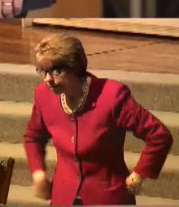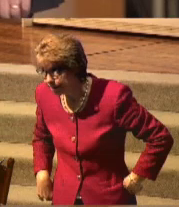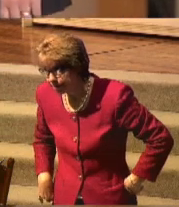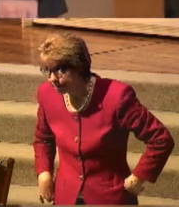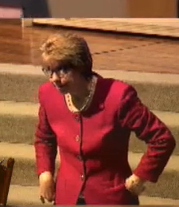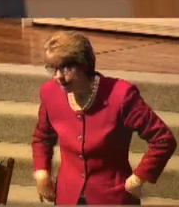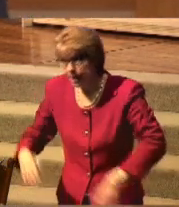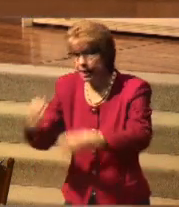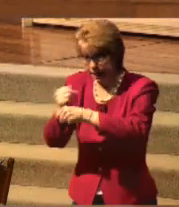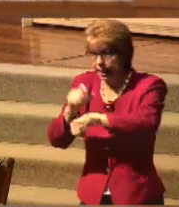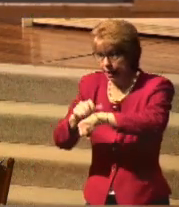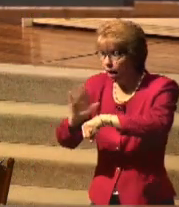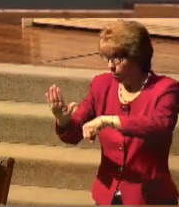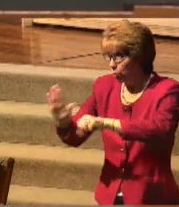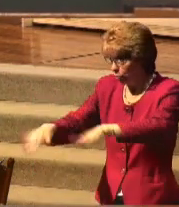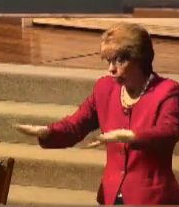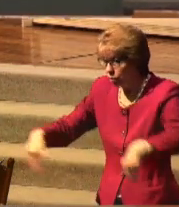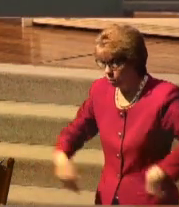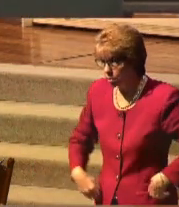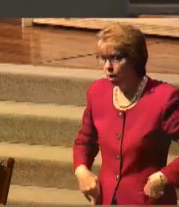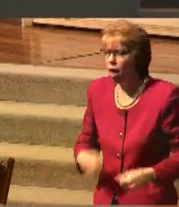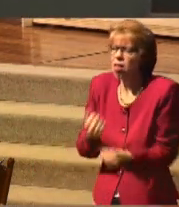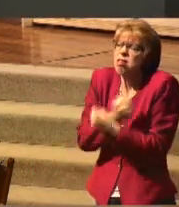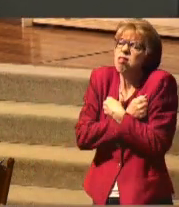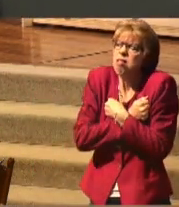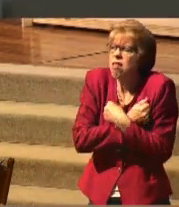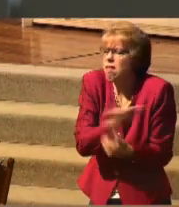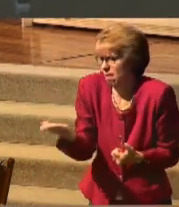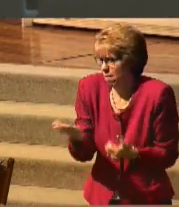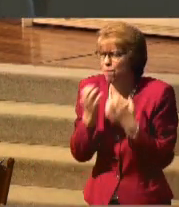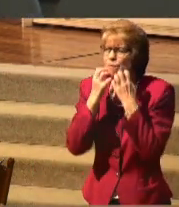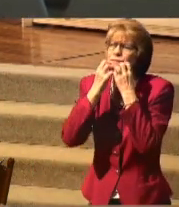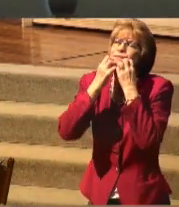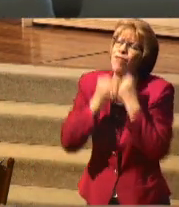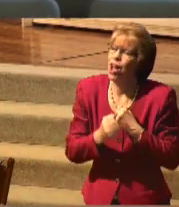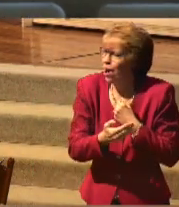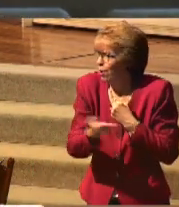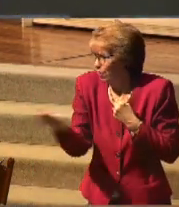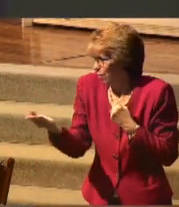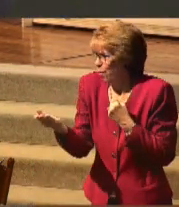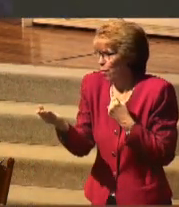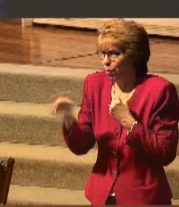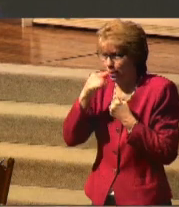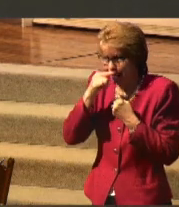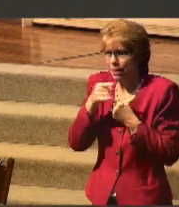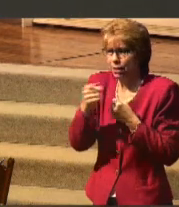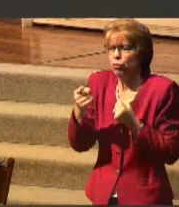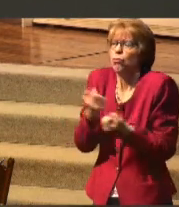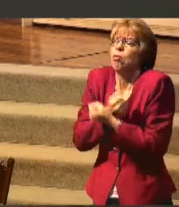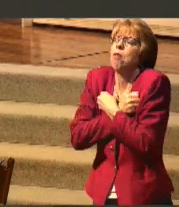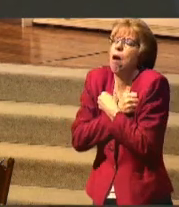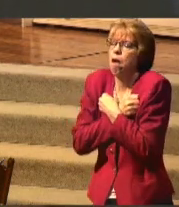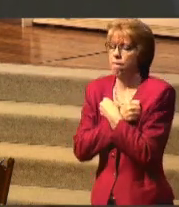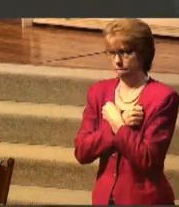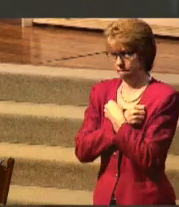Spend time with them. Love them. Cherish those you love.